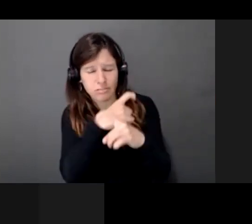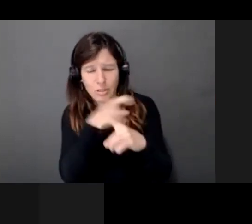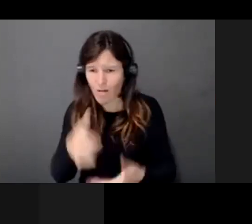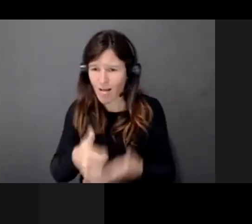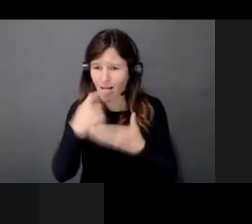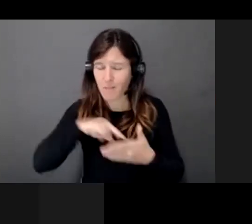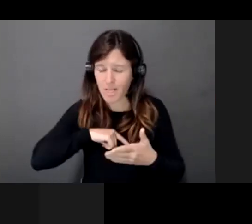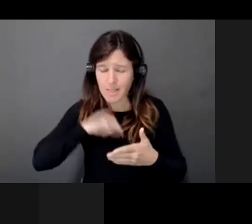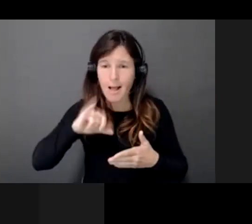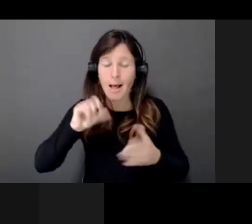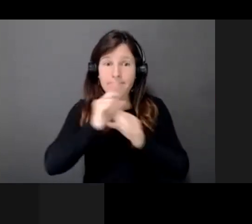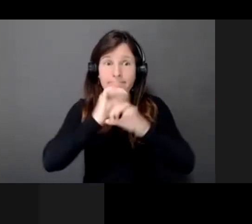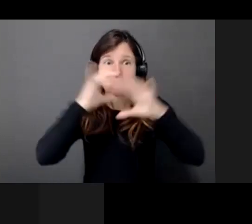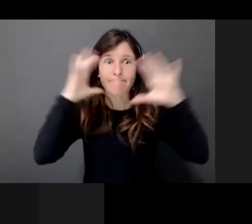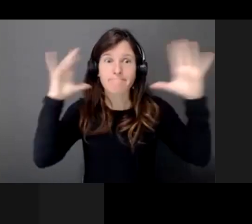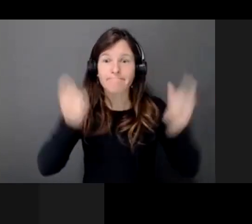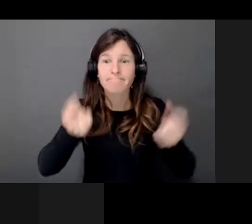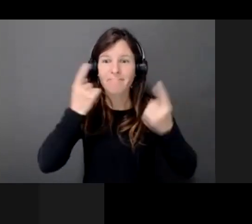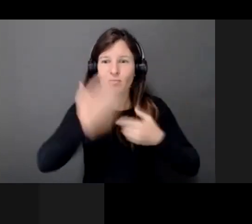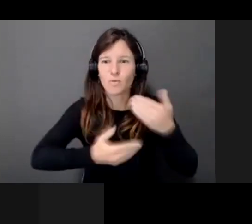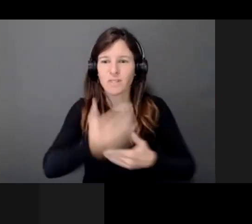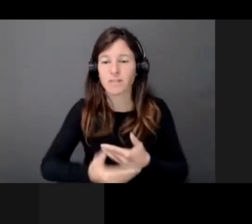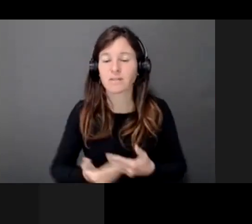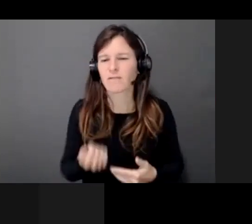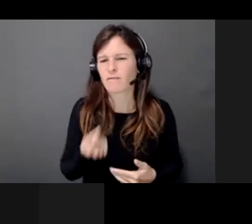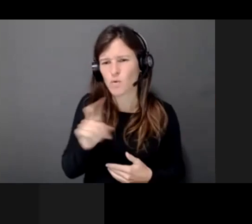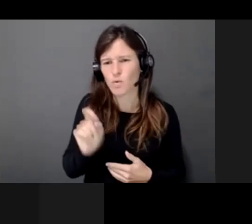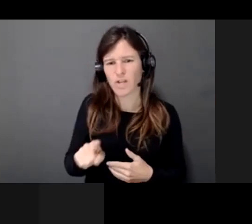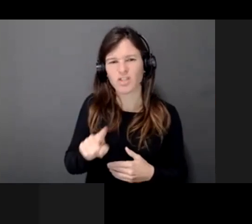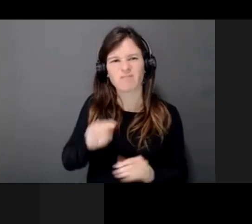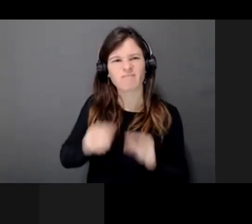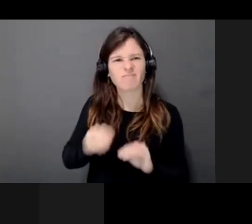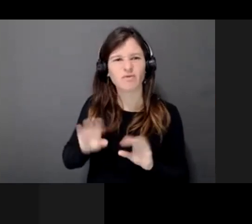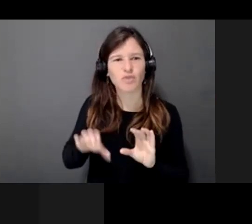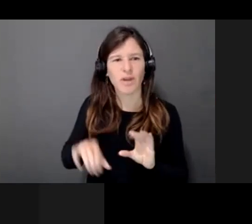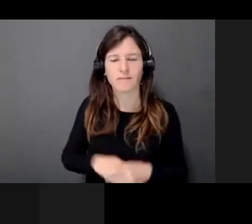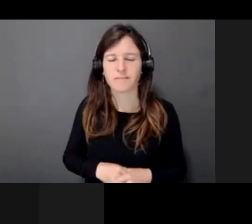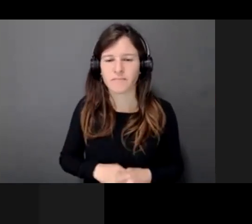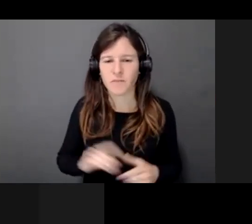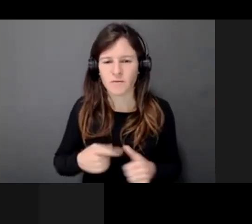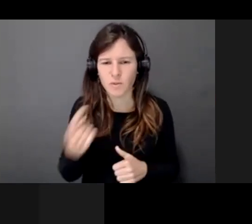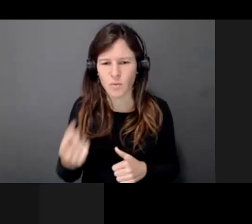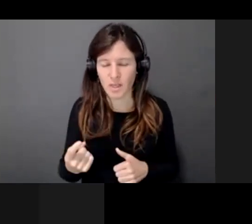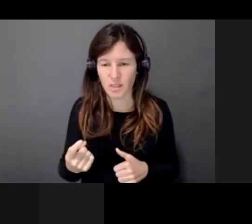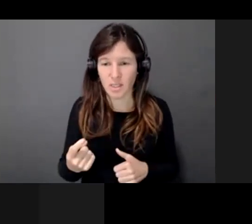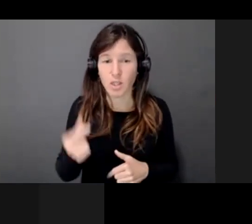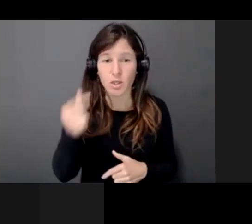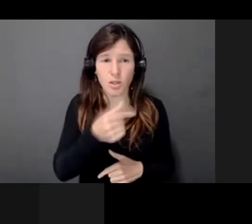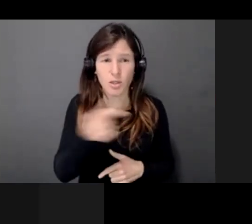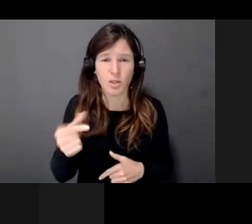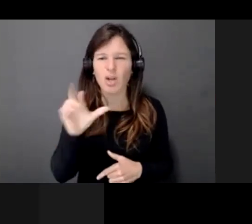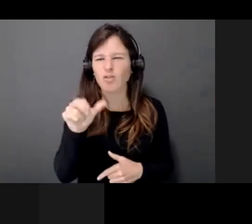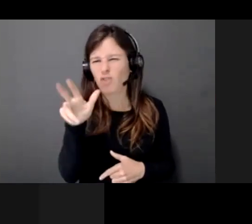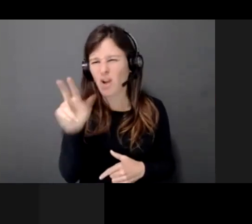So I'll start with the first one that came through. The question is read as, is the Crown obligated to